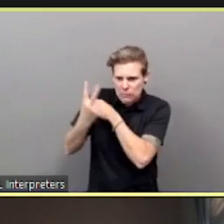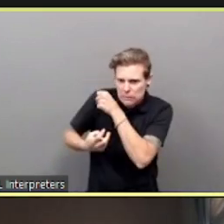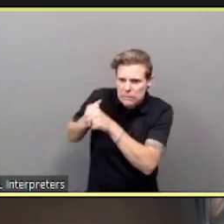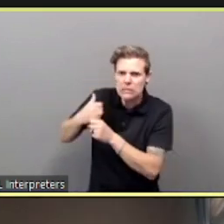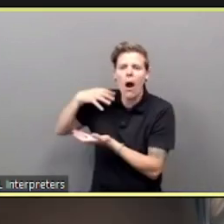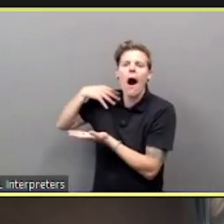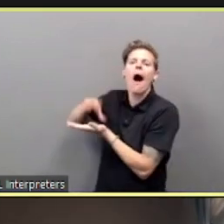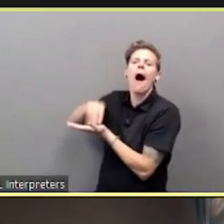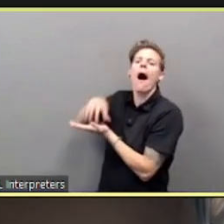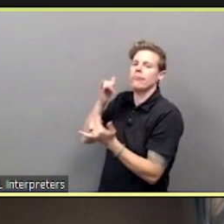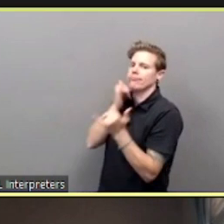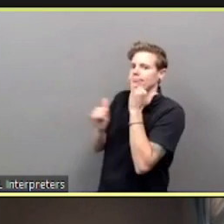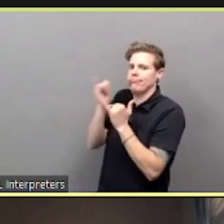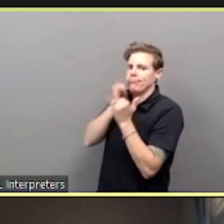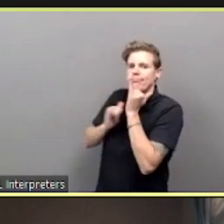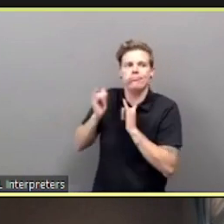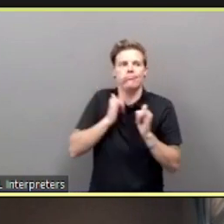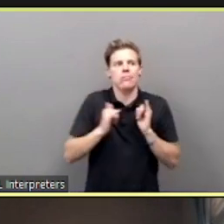day already of the